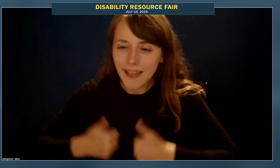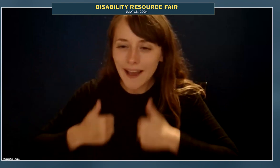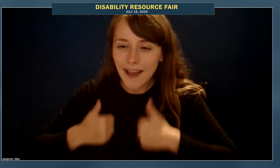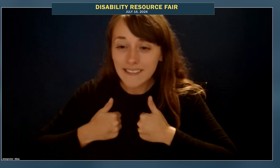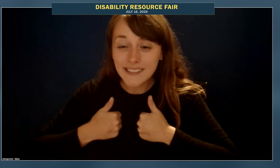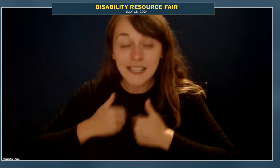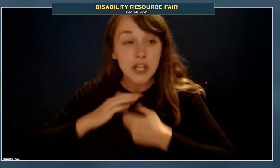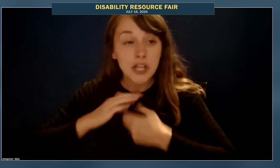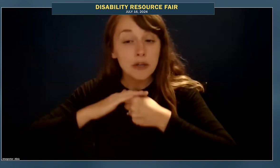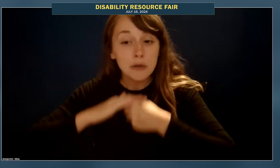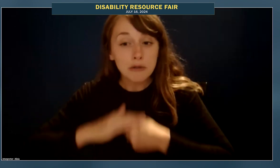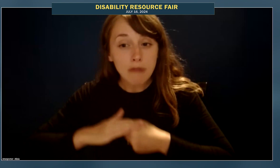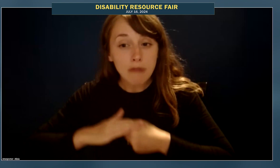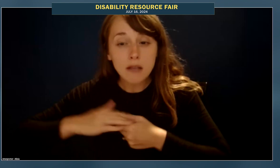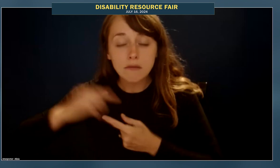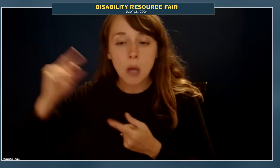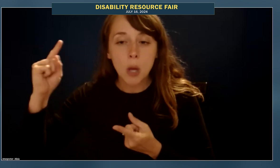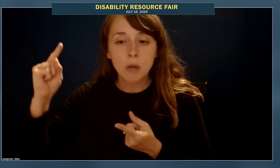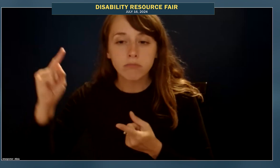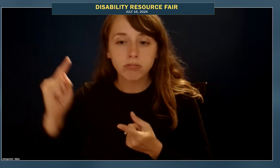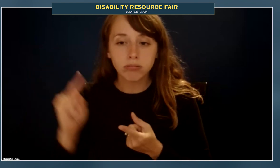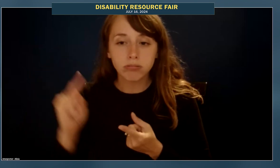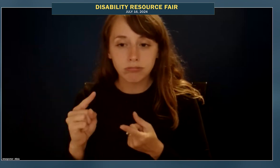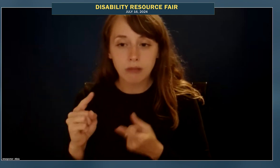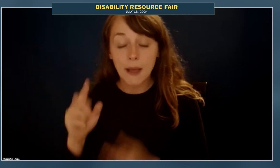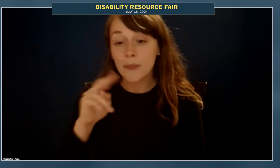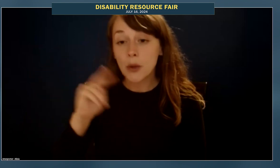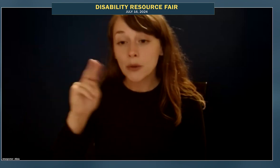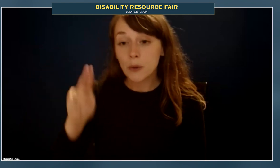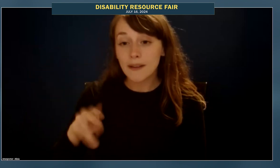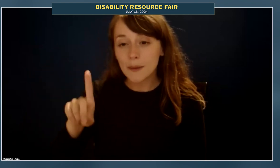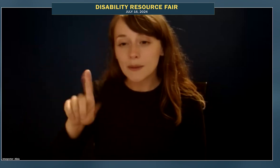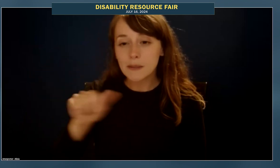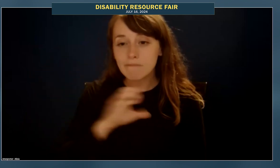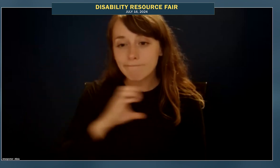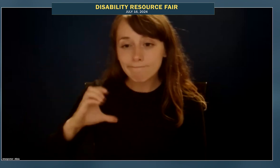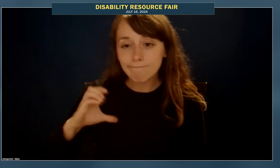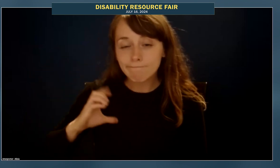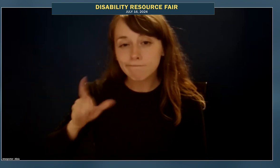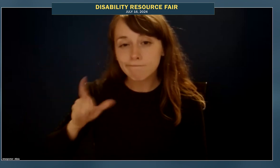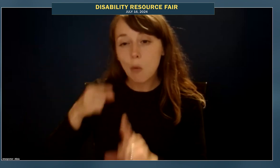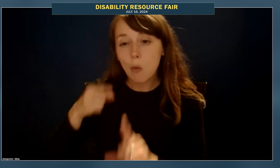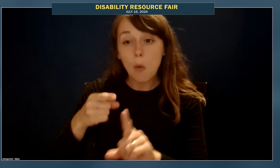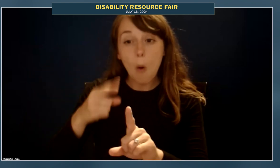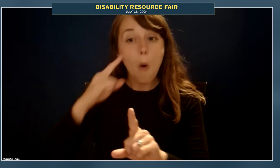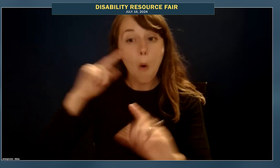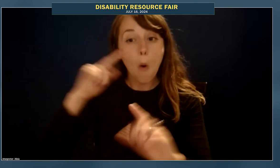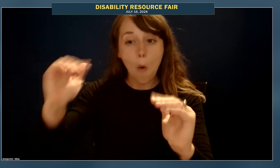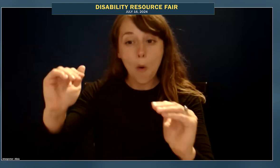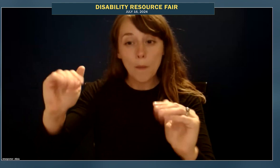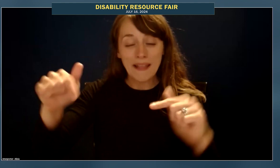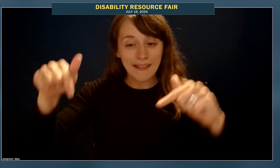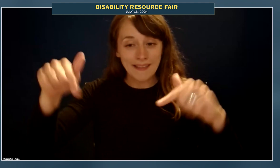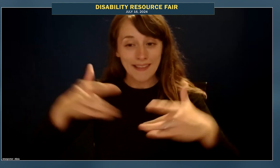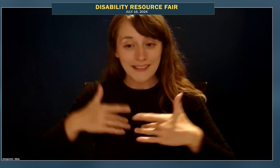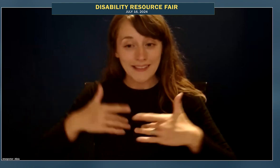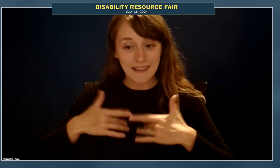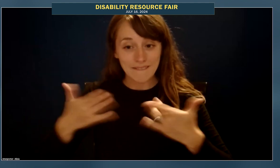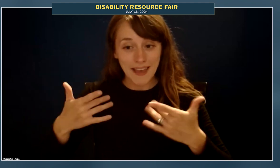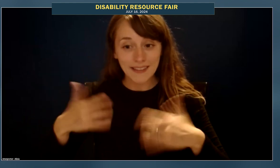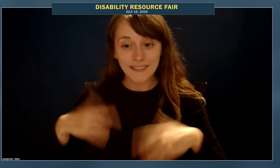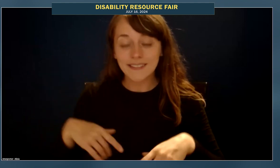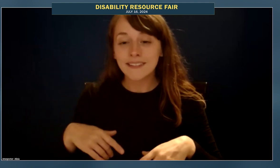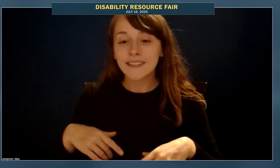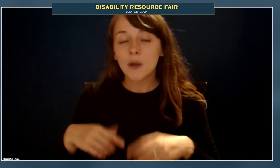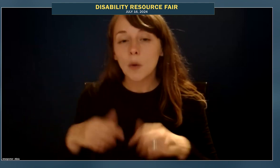our stress. The Northampton Disability Commission's hope is that this resource fair, with